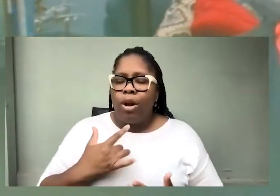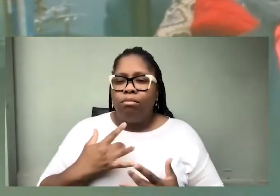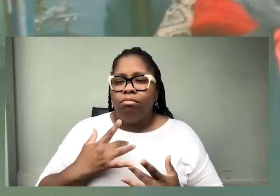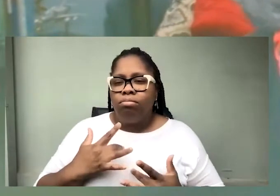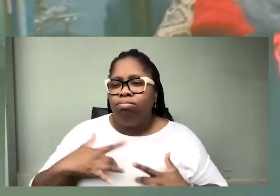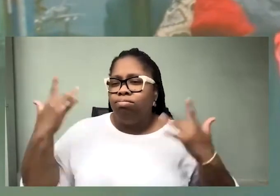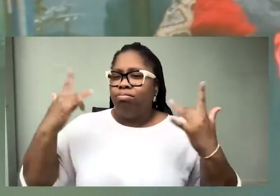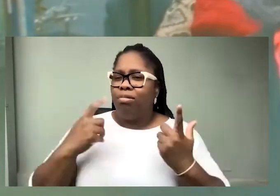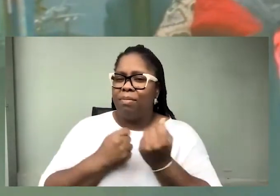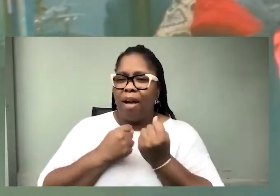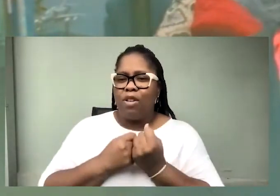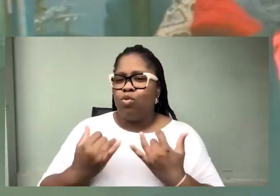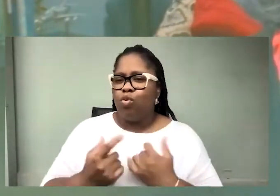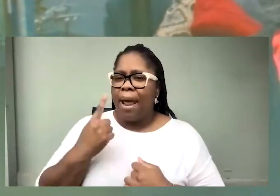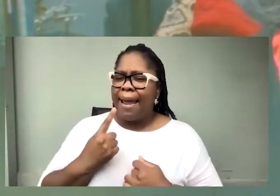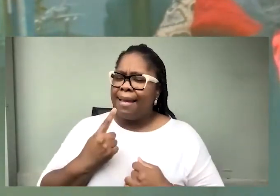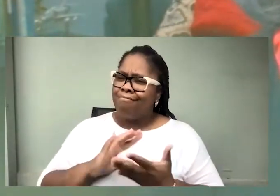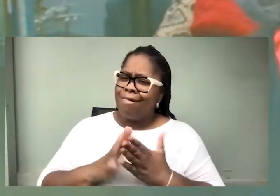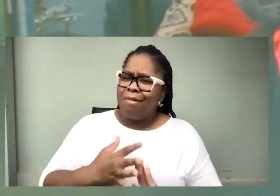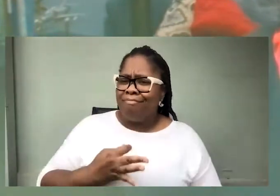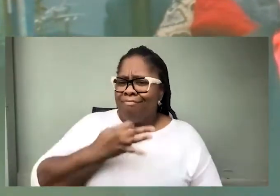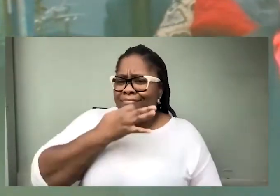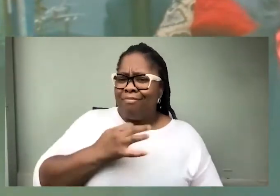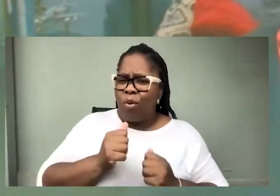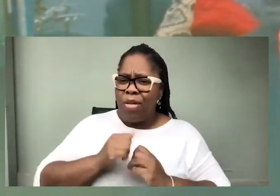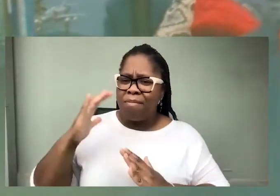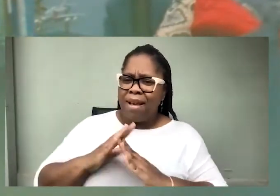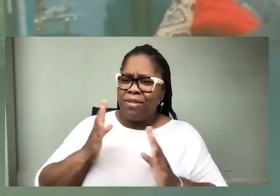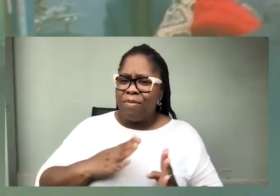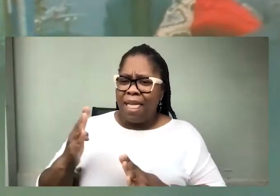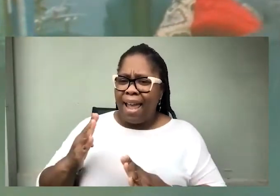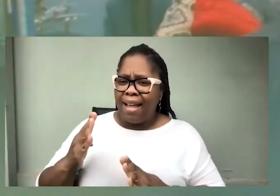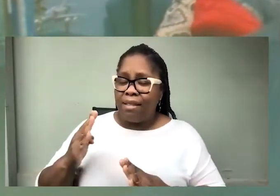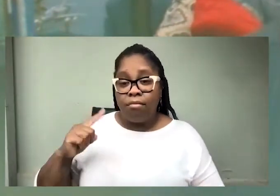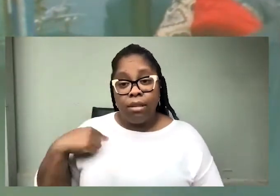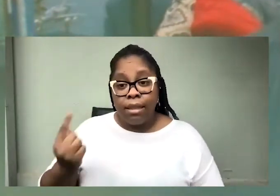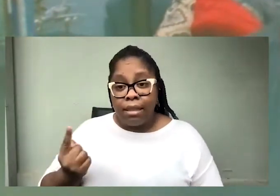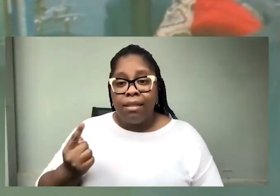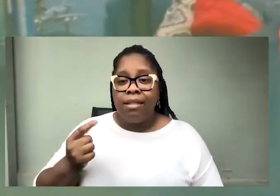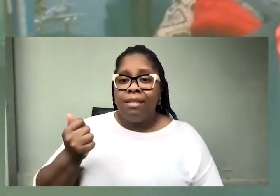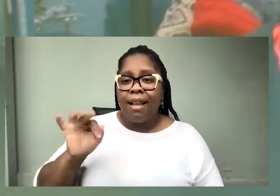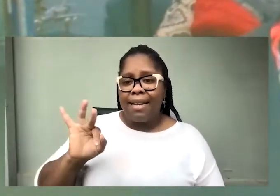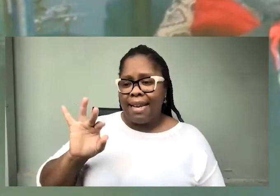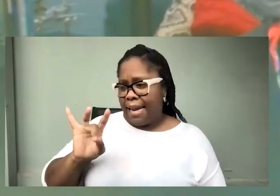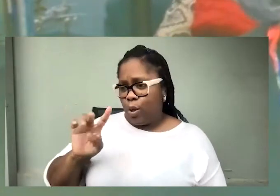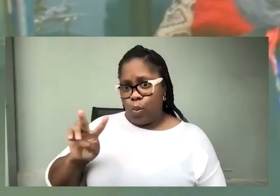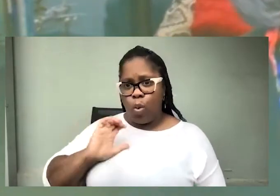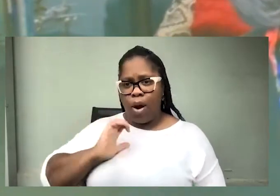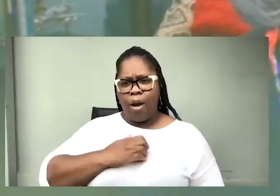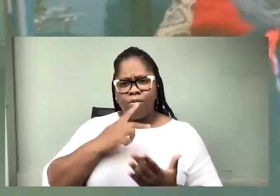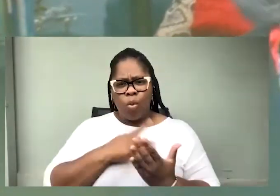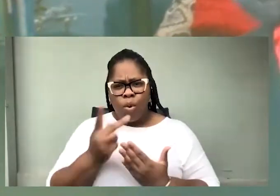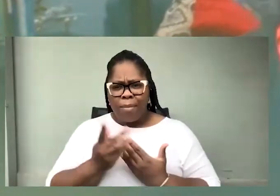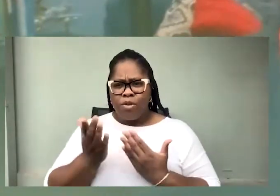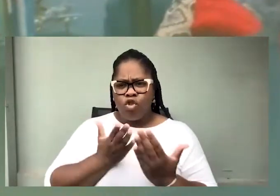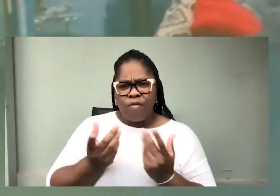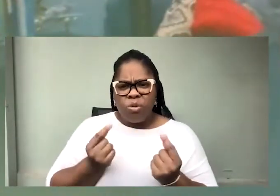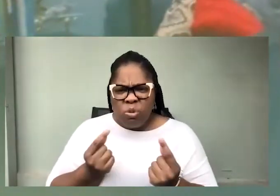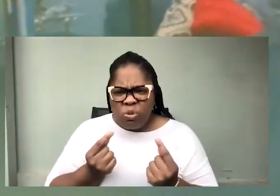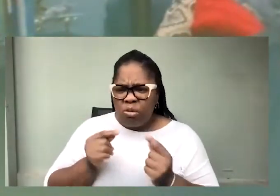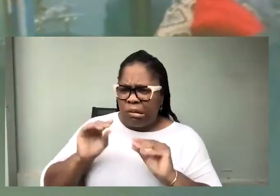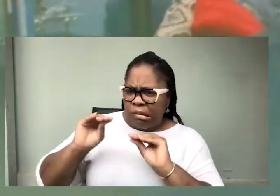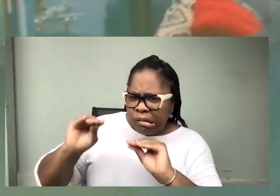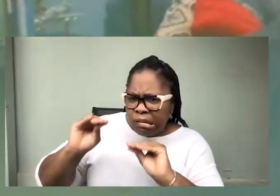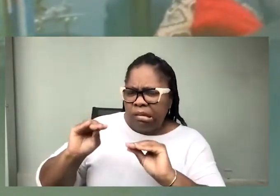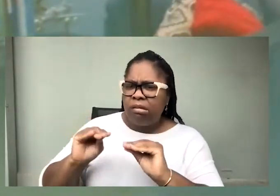event, Mastering the Master Plan. Since 1982, our programs and services have educated,